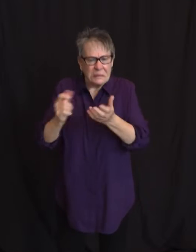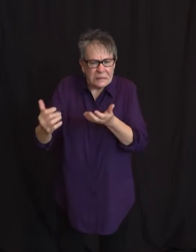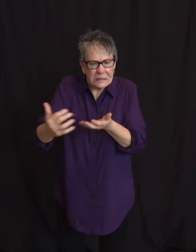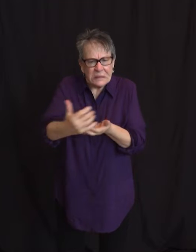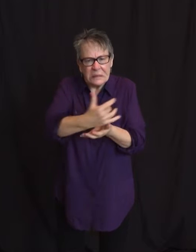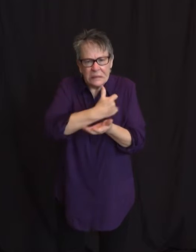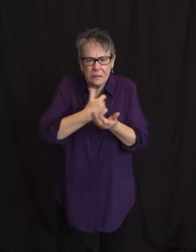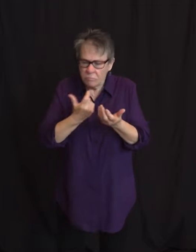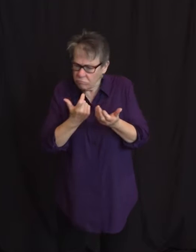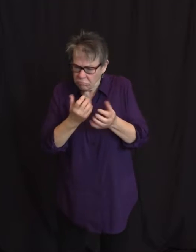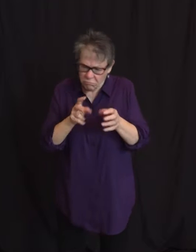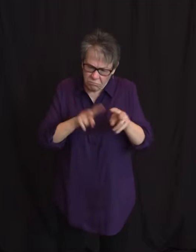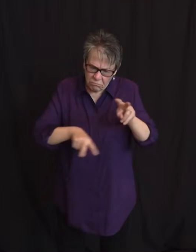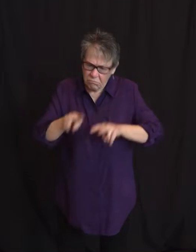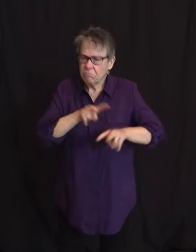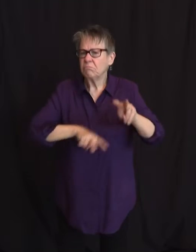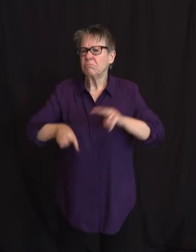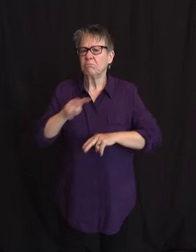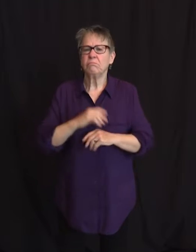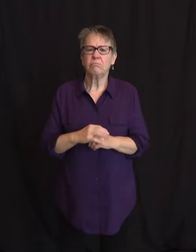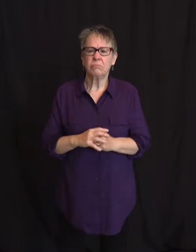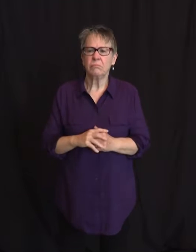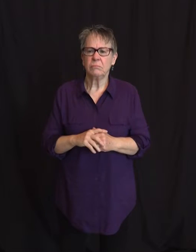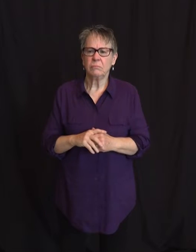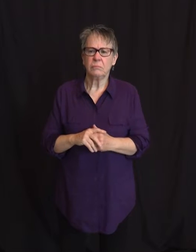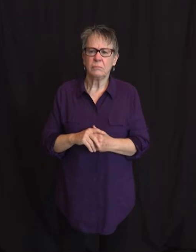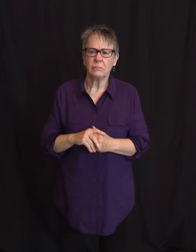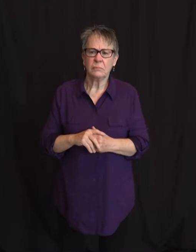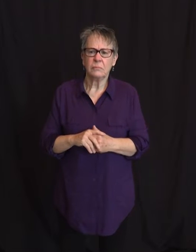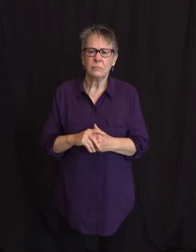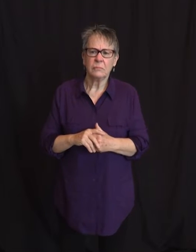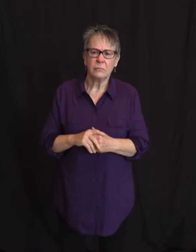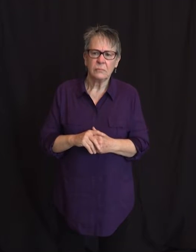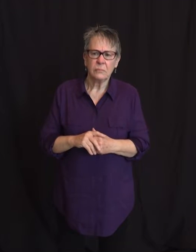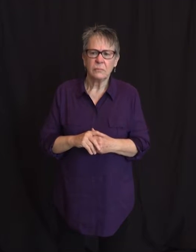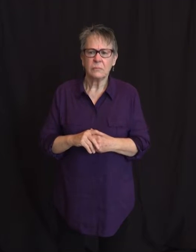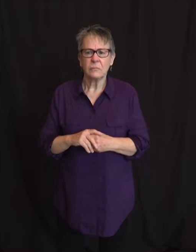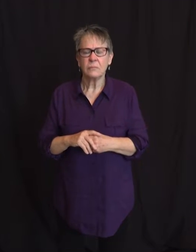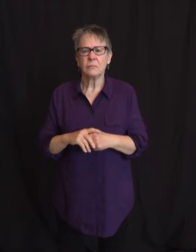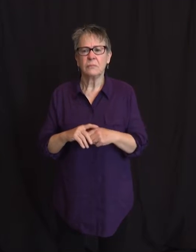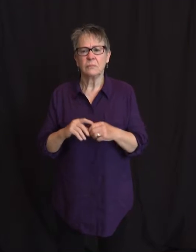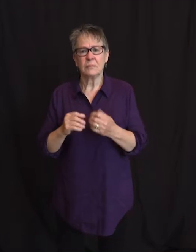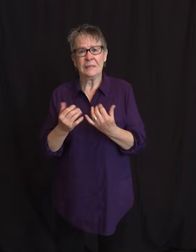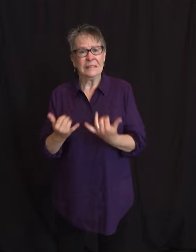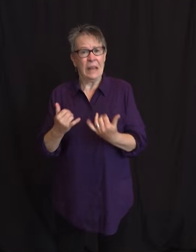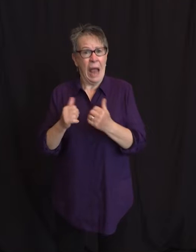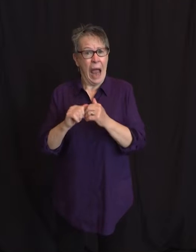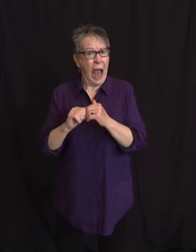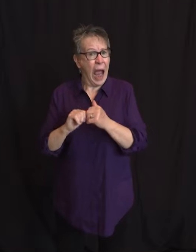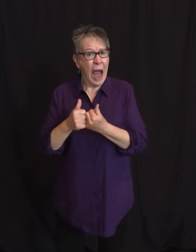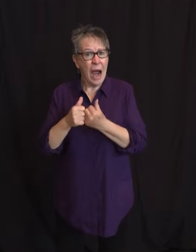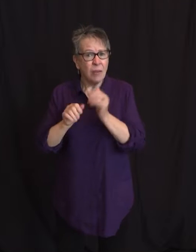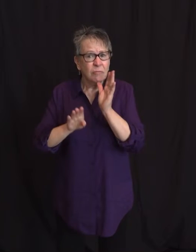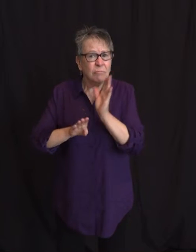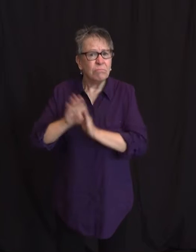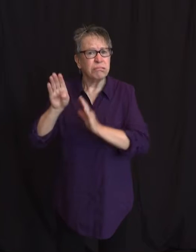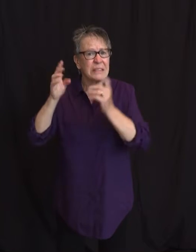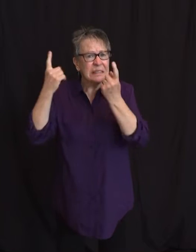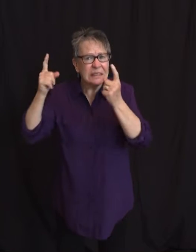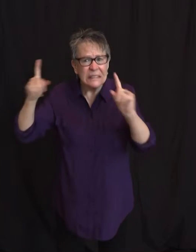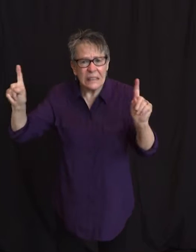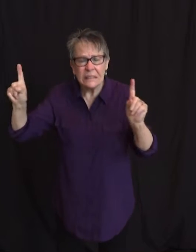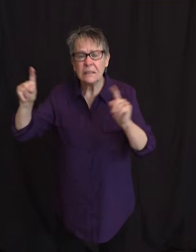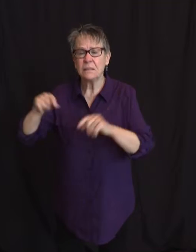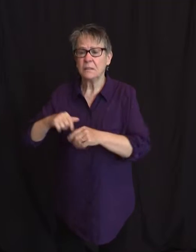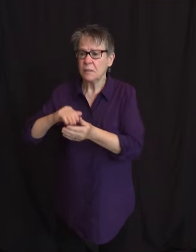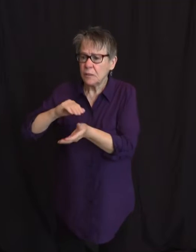thousands of dedicated healthcare professionals and first responders, and it has been aided and amplified by the millions of you